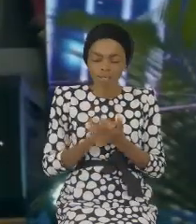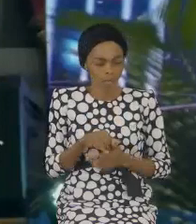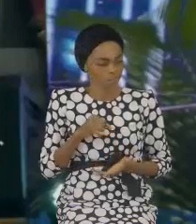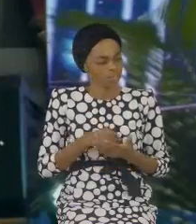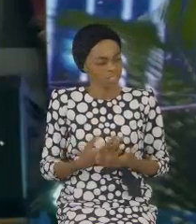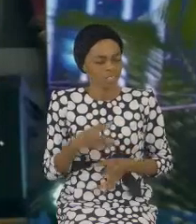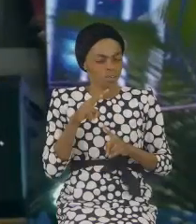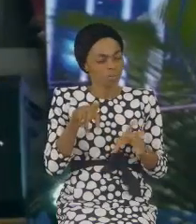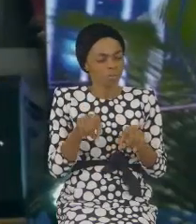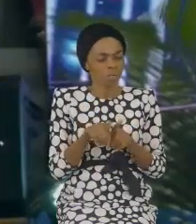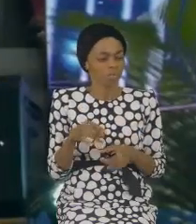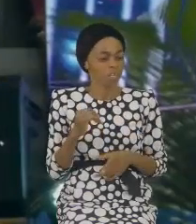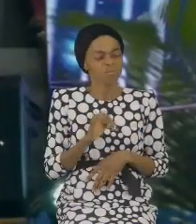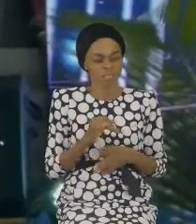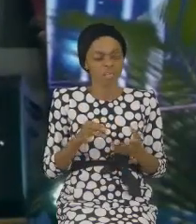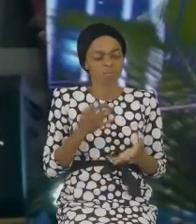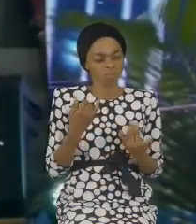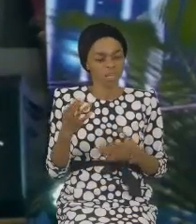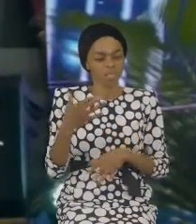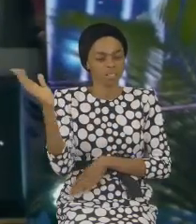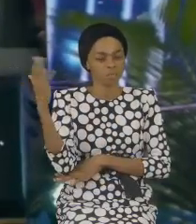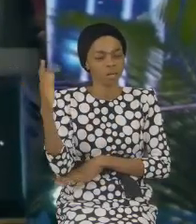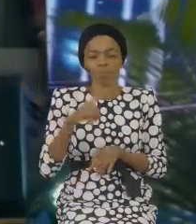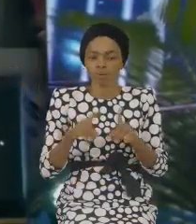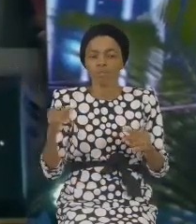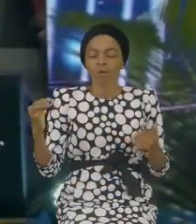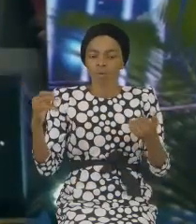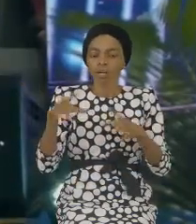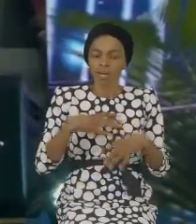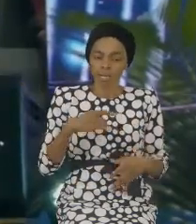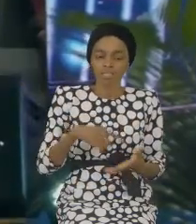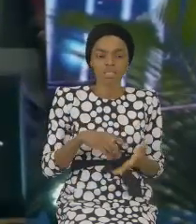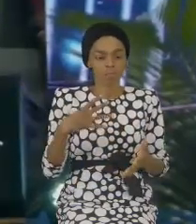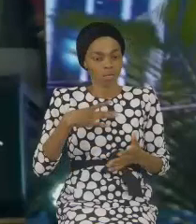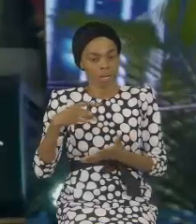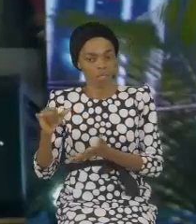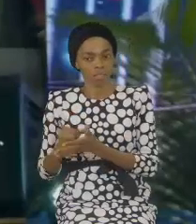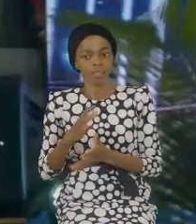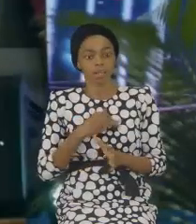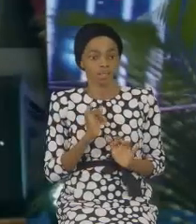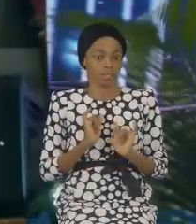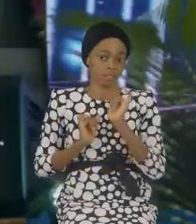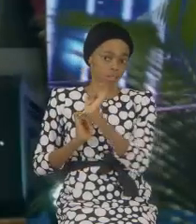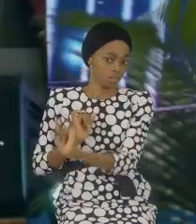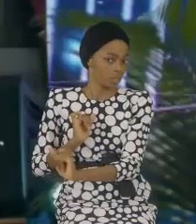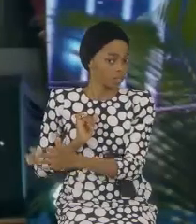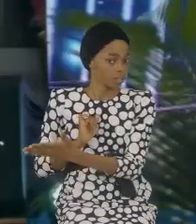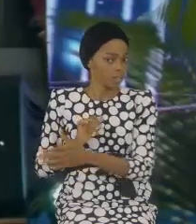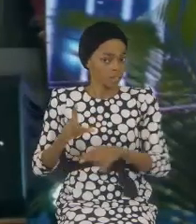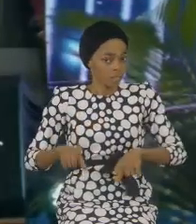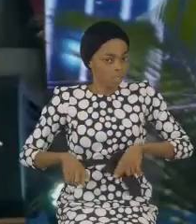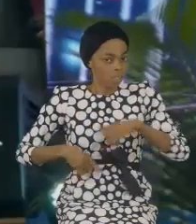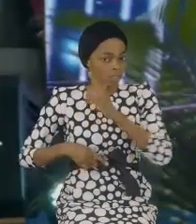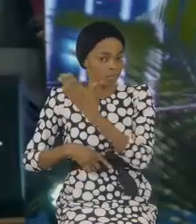like, even though this is wilderness, we're like this, we're like this, we're like that, and they dwell there, and they stay